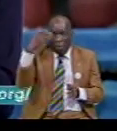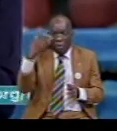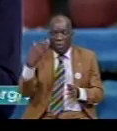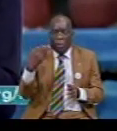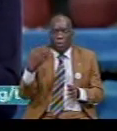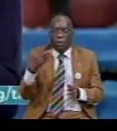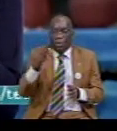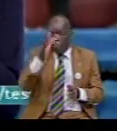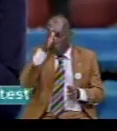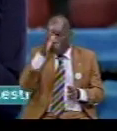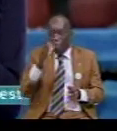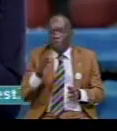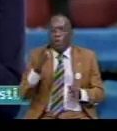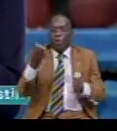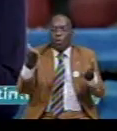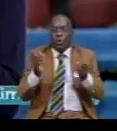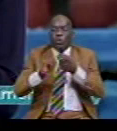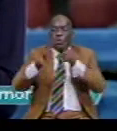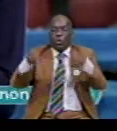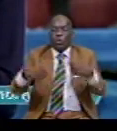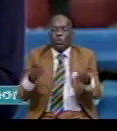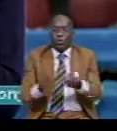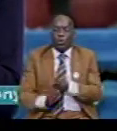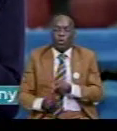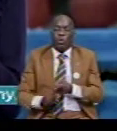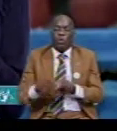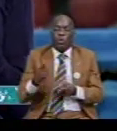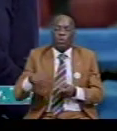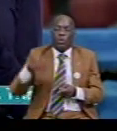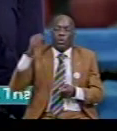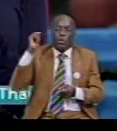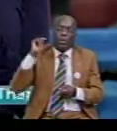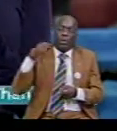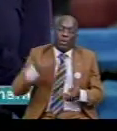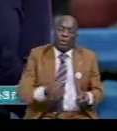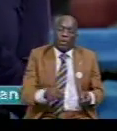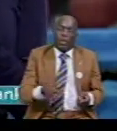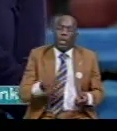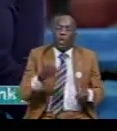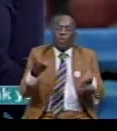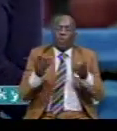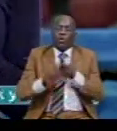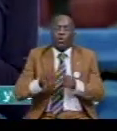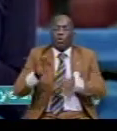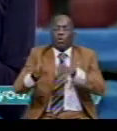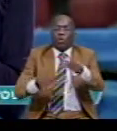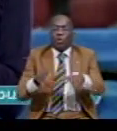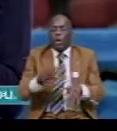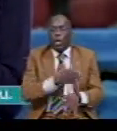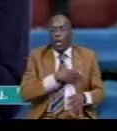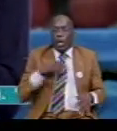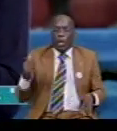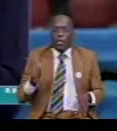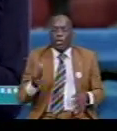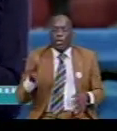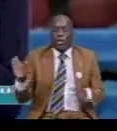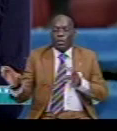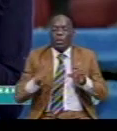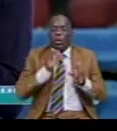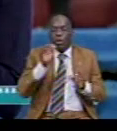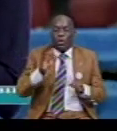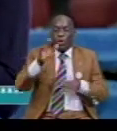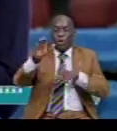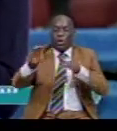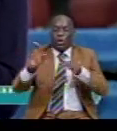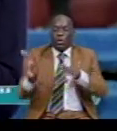I needed to ease myself, so I told the person I was sitting with that, okay, I just want to step out. I chose not to use my glasses. I walked